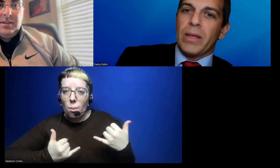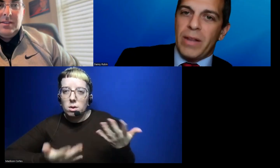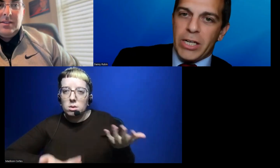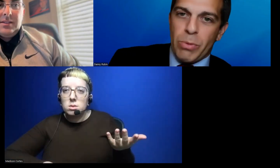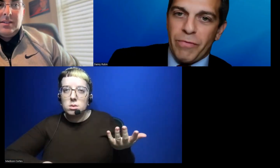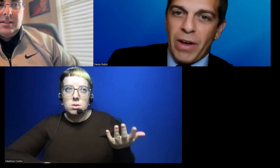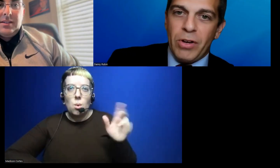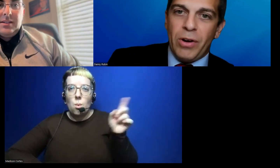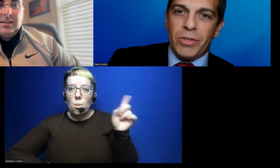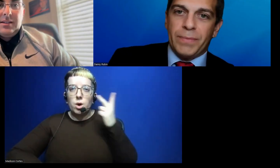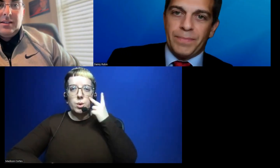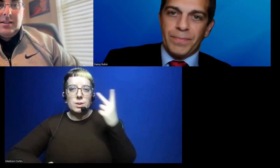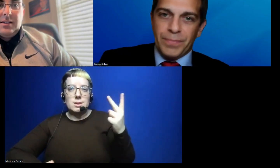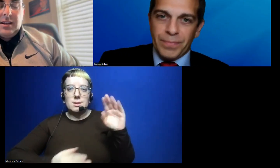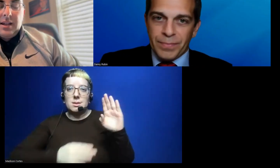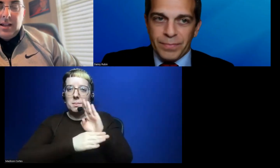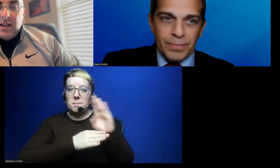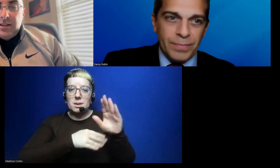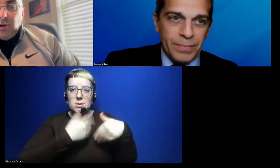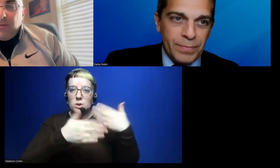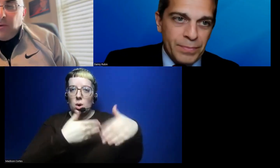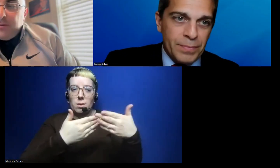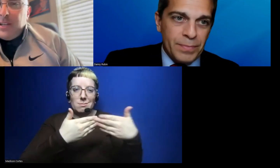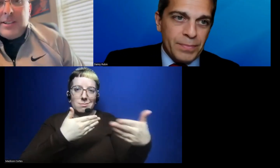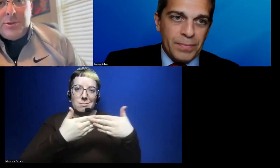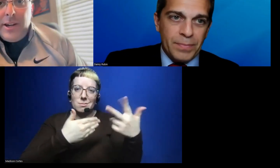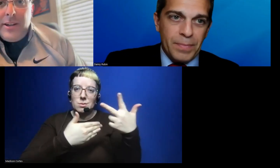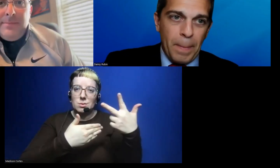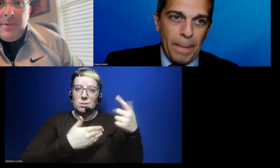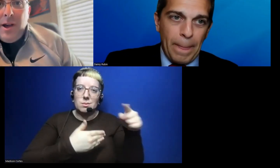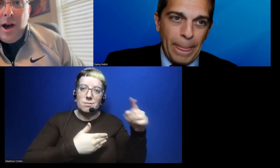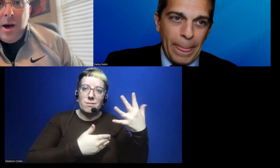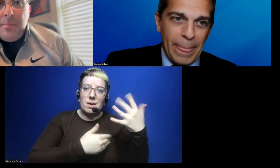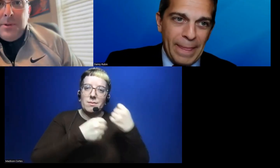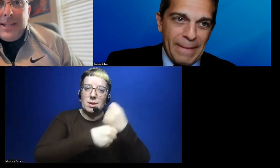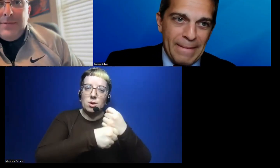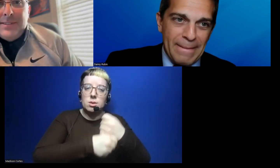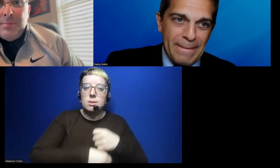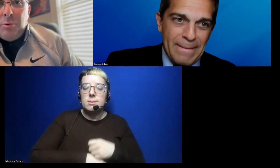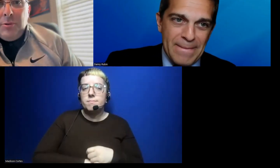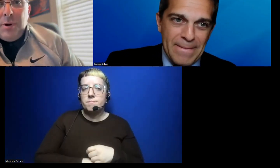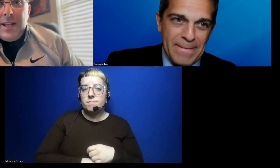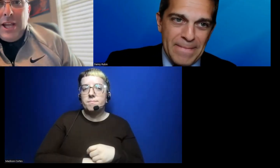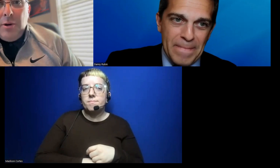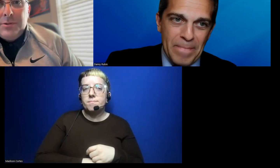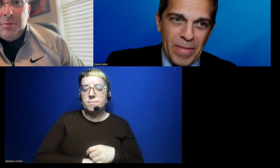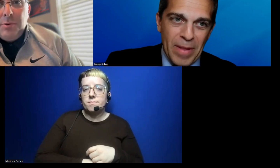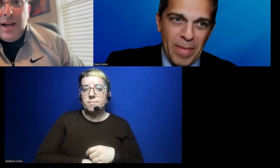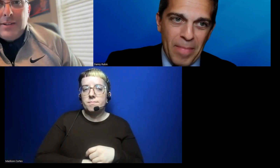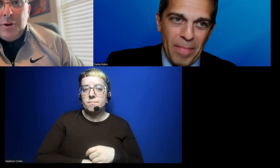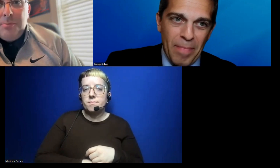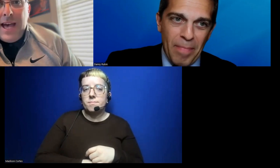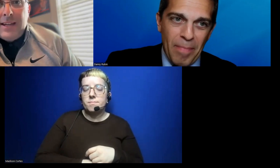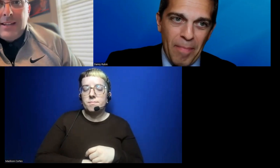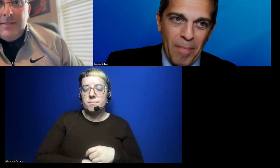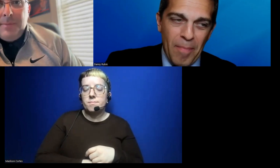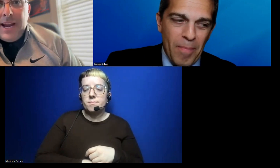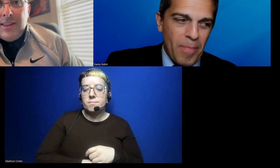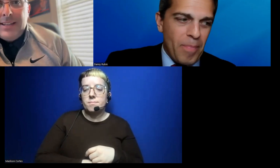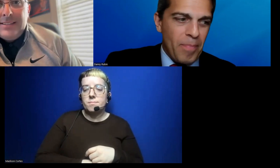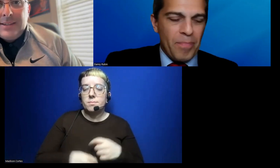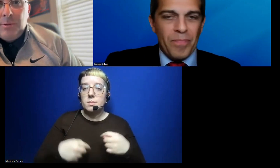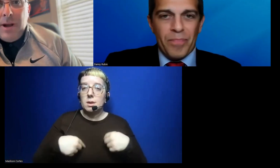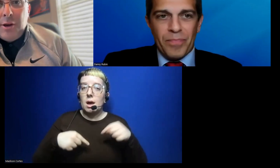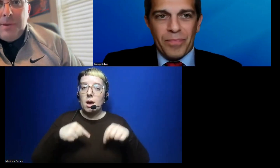business going the next 3 to 5 years? So I've always been a contrarian. Even to the point when, so I go back, if